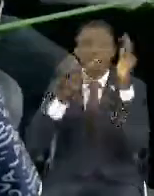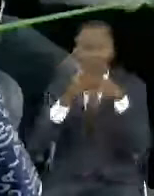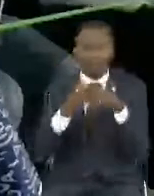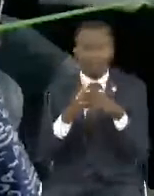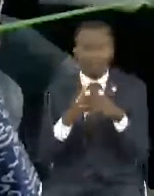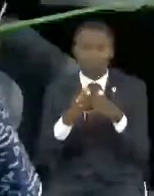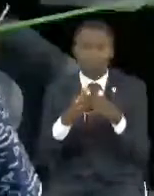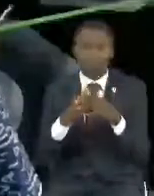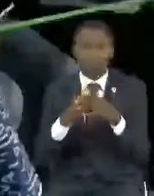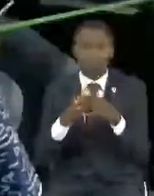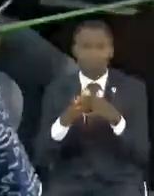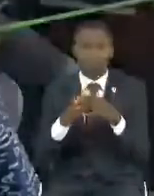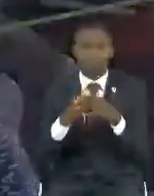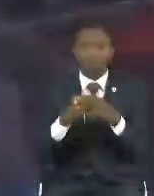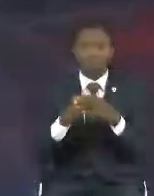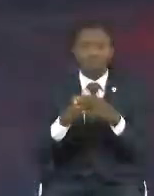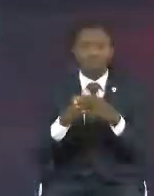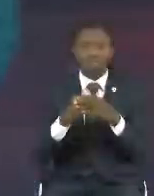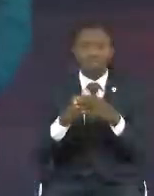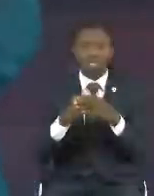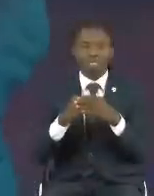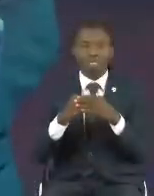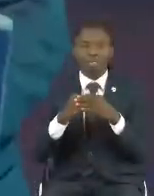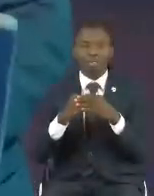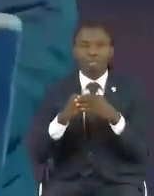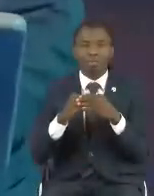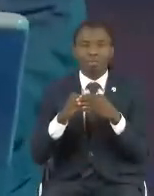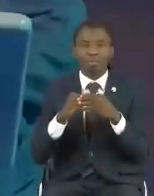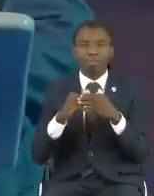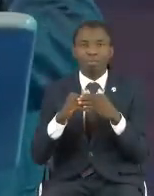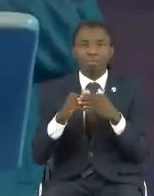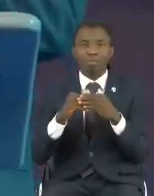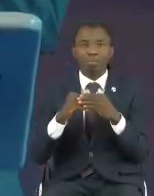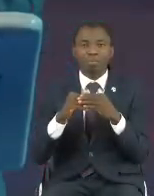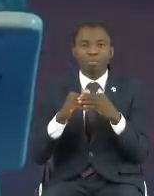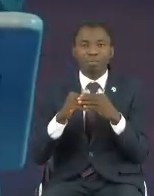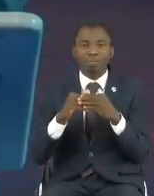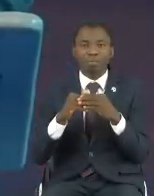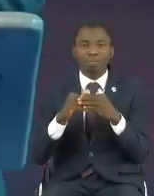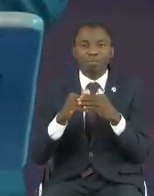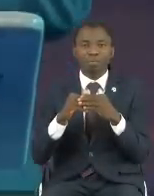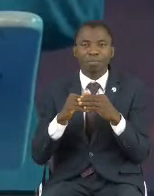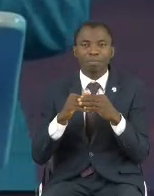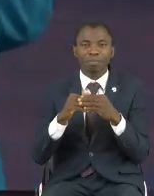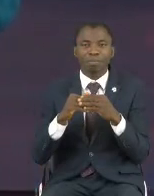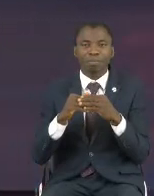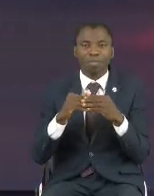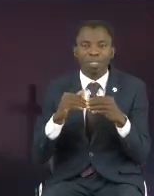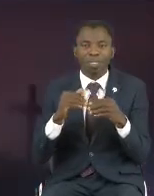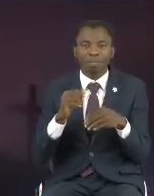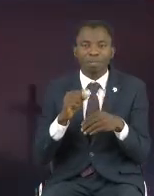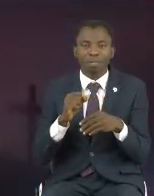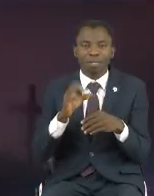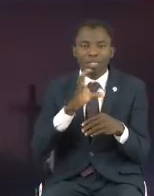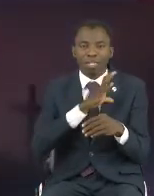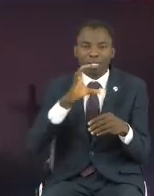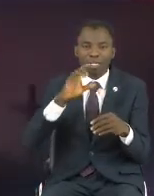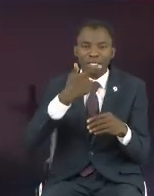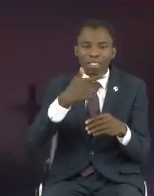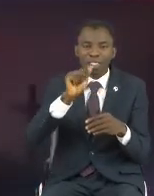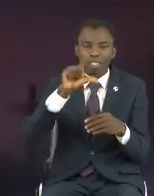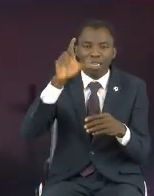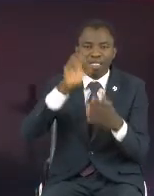Galatians chapter 3, verse 13. Christ has redeemed